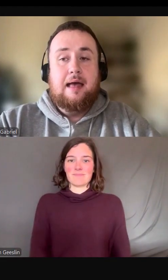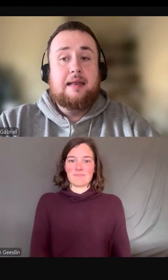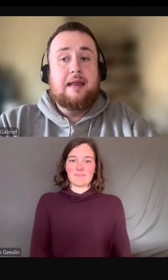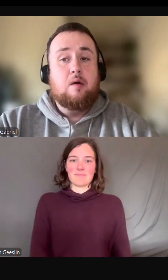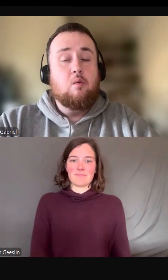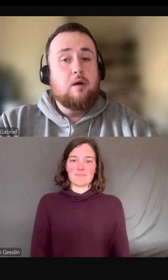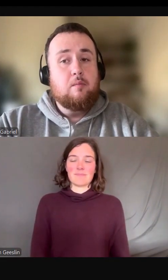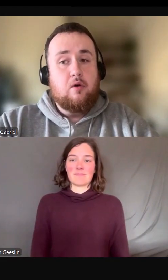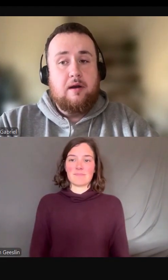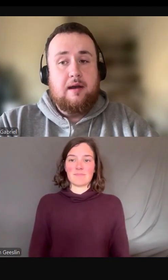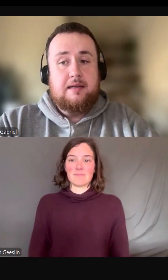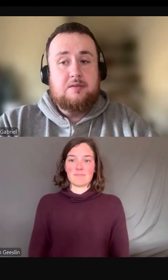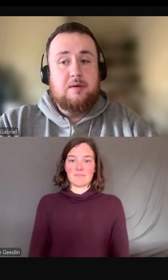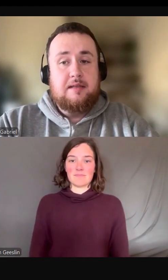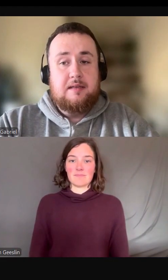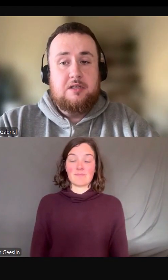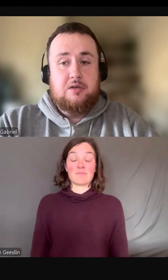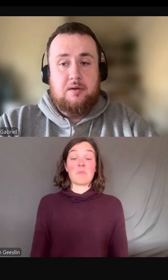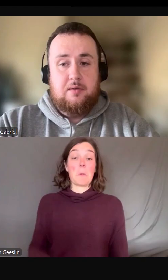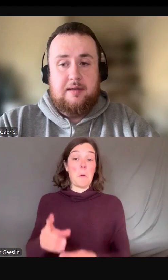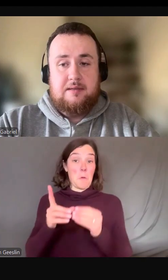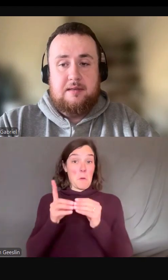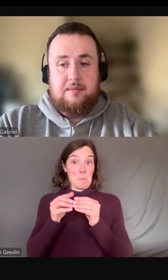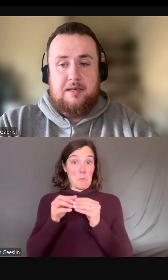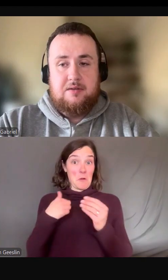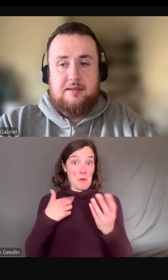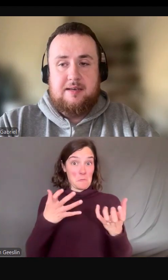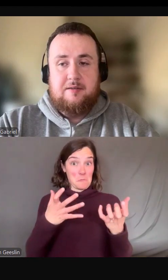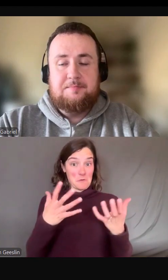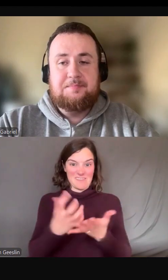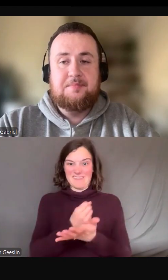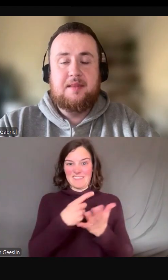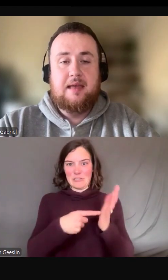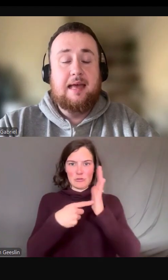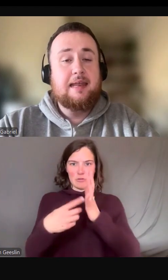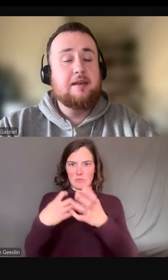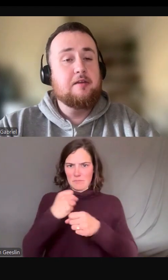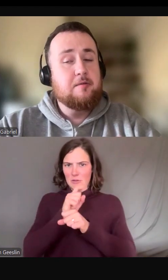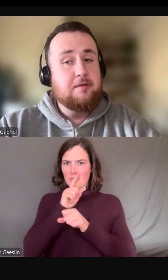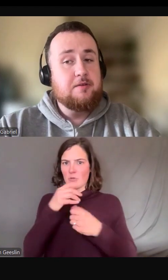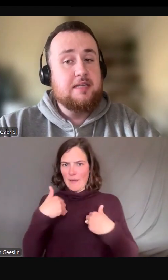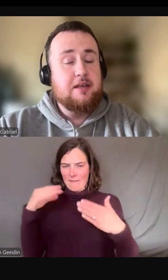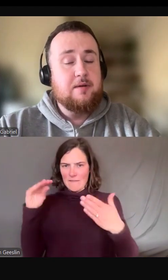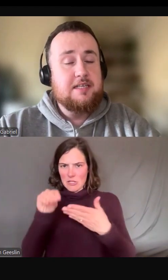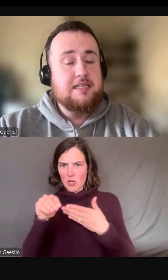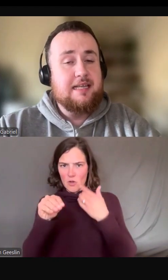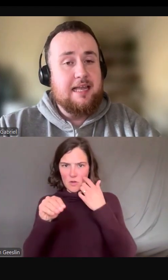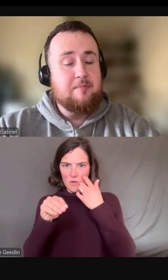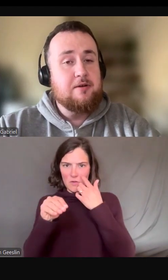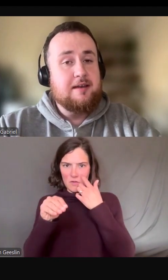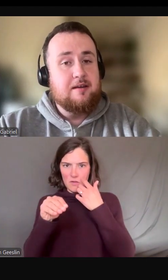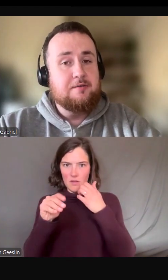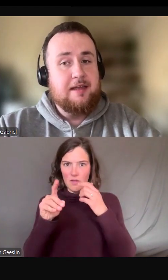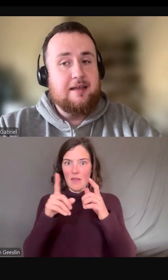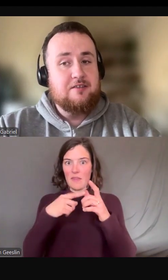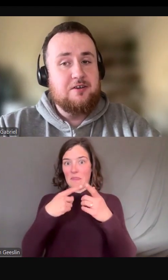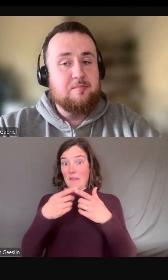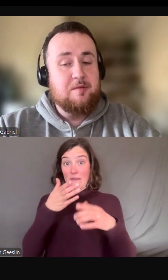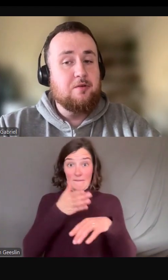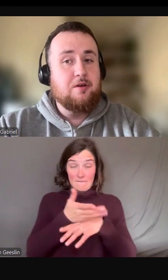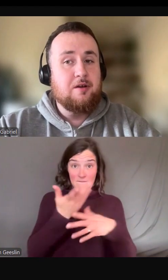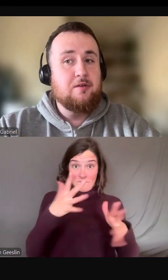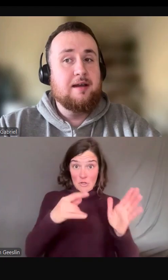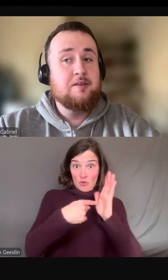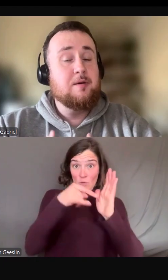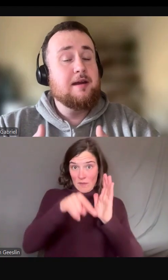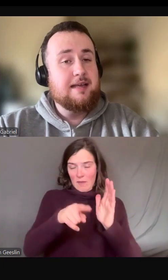And then one more I just wanted to show you. I just need to make sure it's here. And then if there's any questions at that point, I'd love to answer them